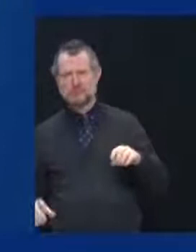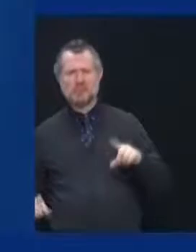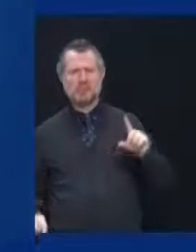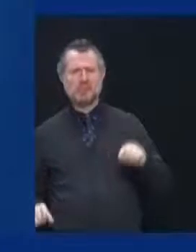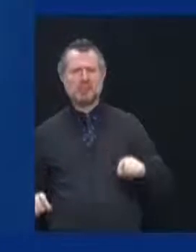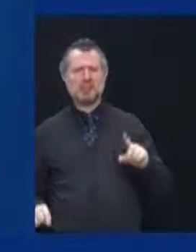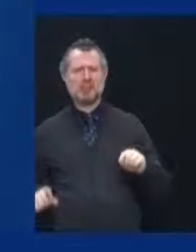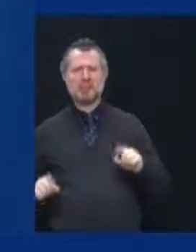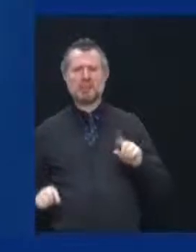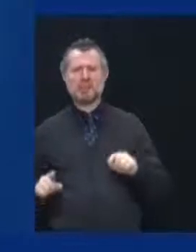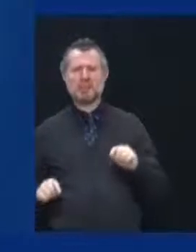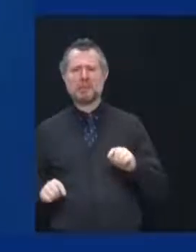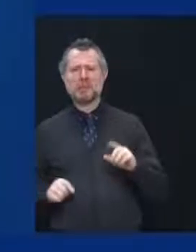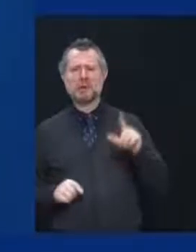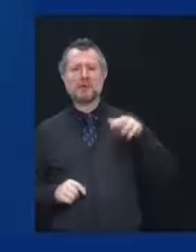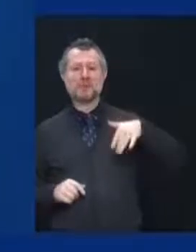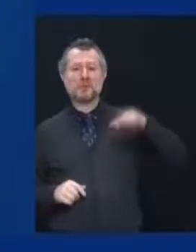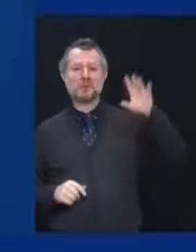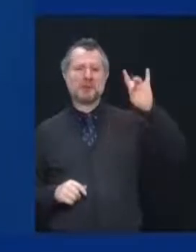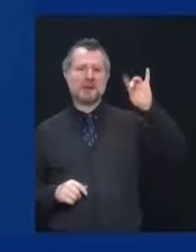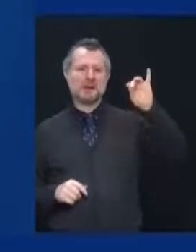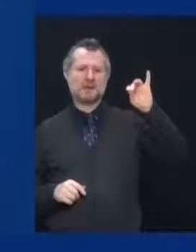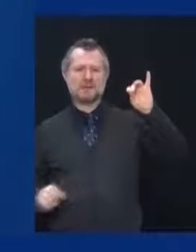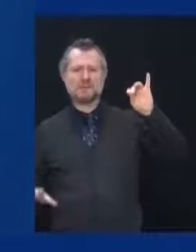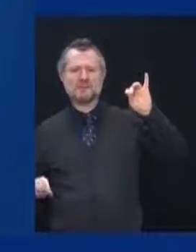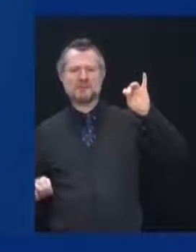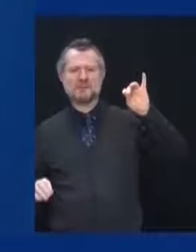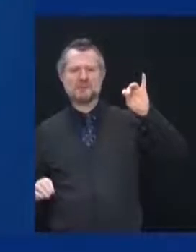Finger Lakes, 80 to 50.